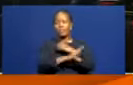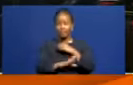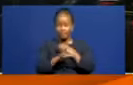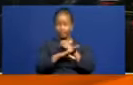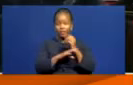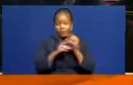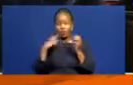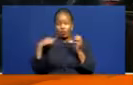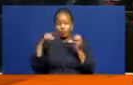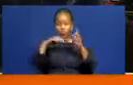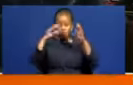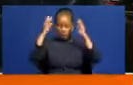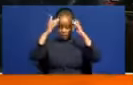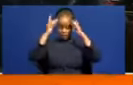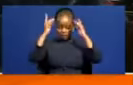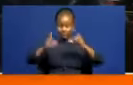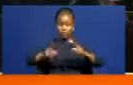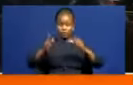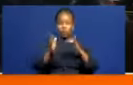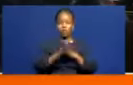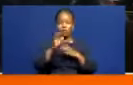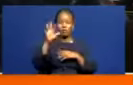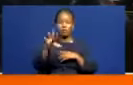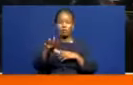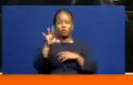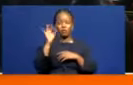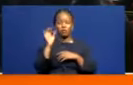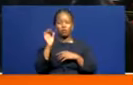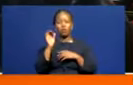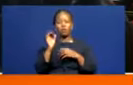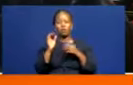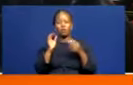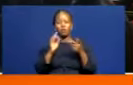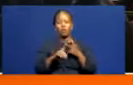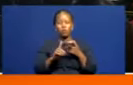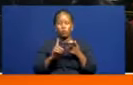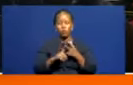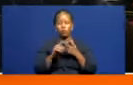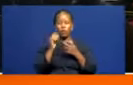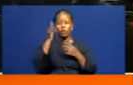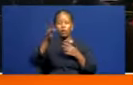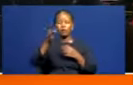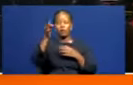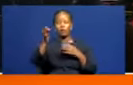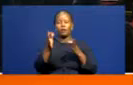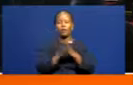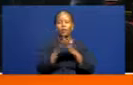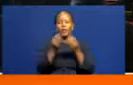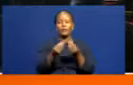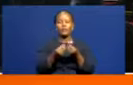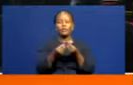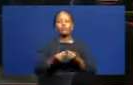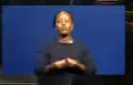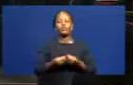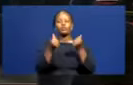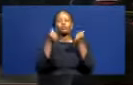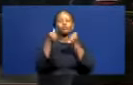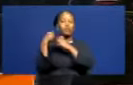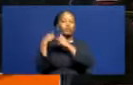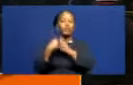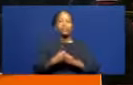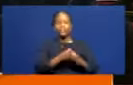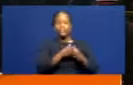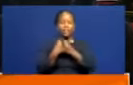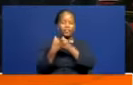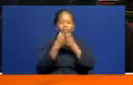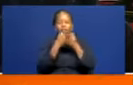deliberately choose to put our future and the solutions to our challenges to our young